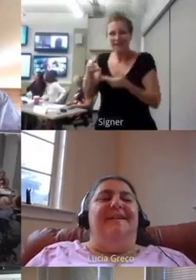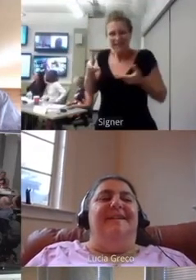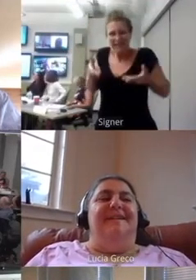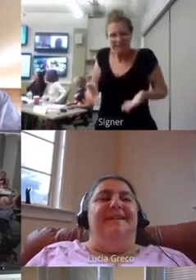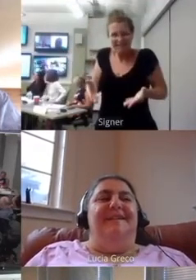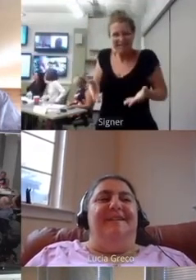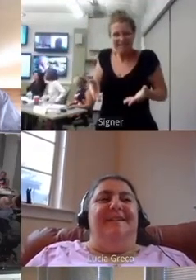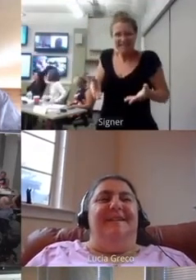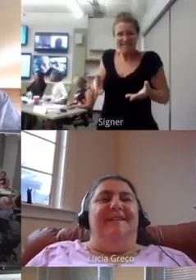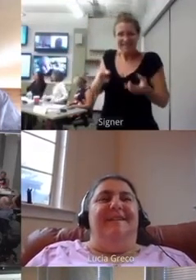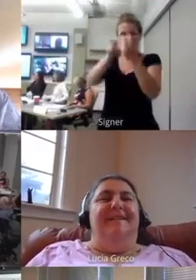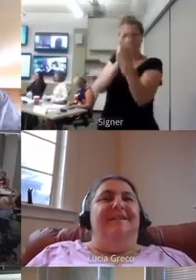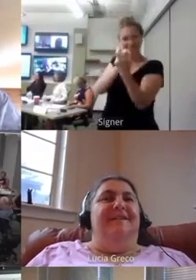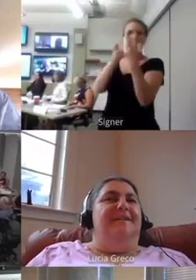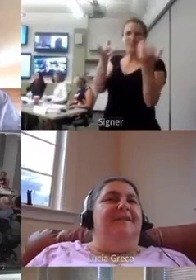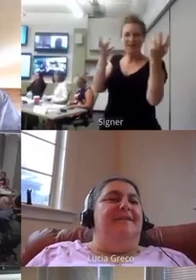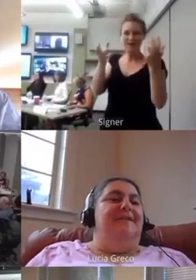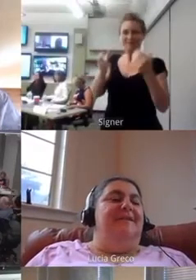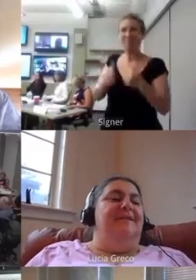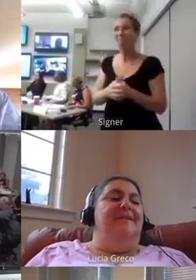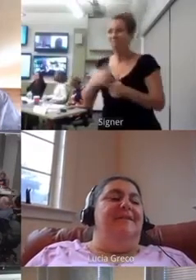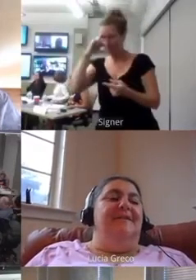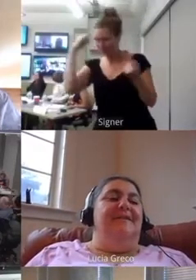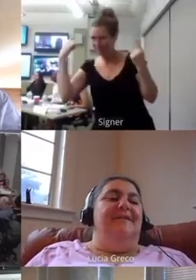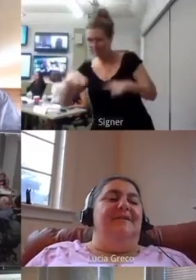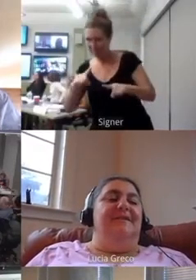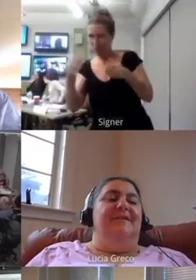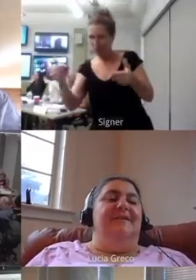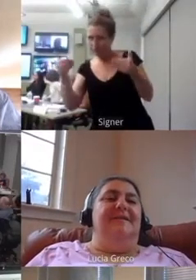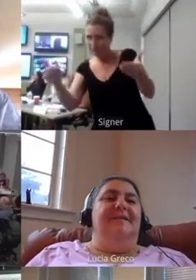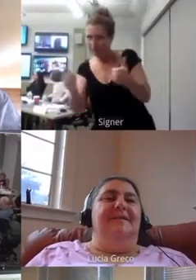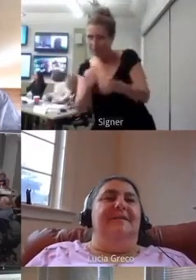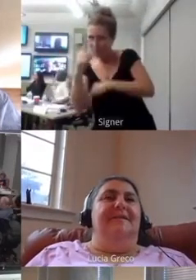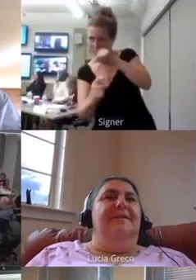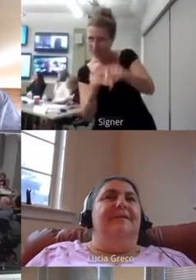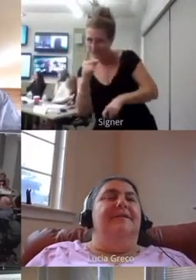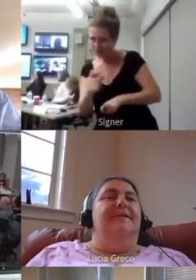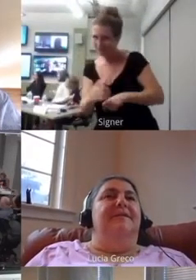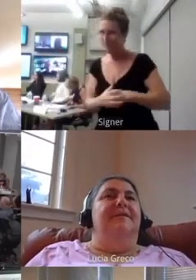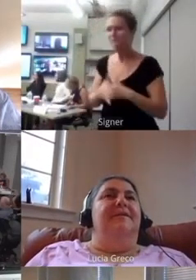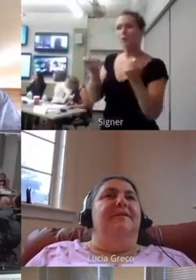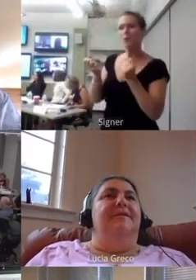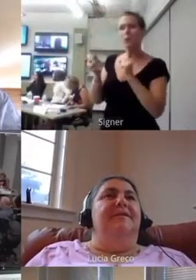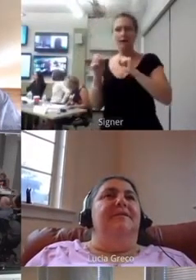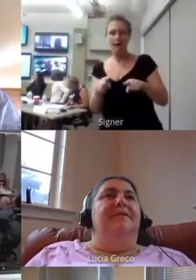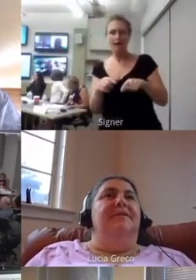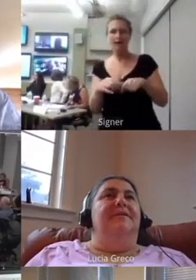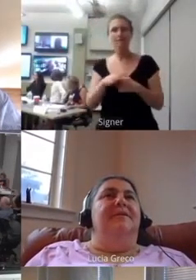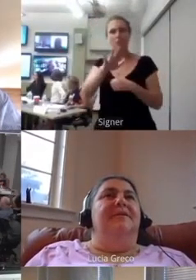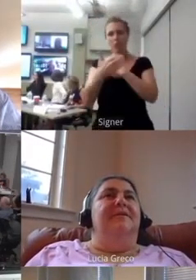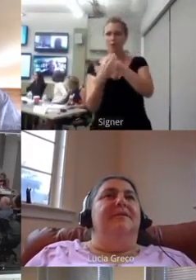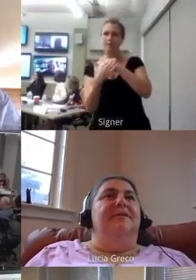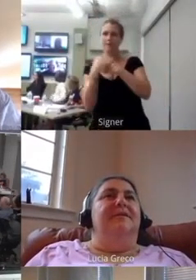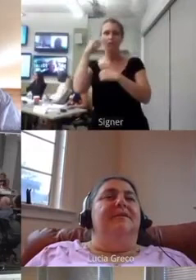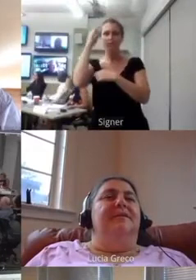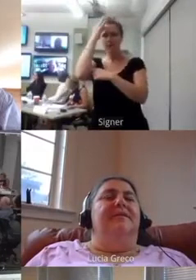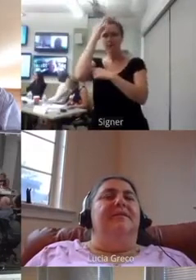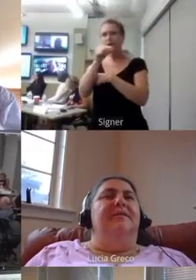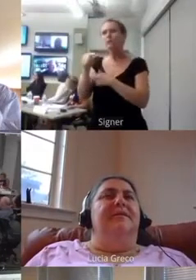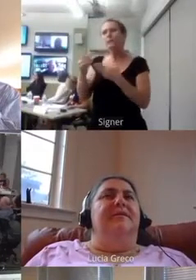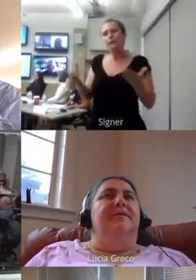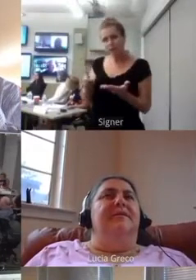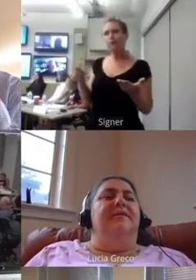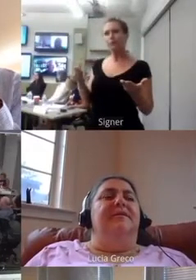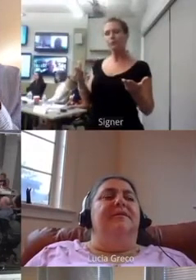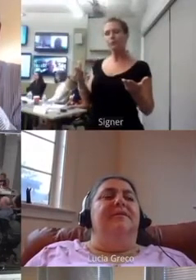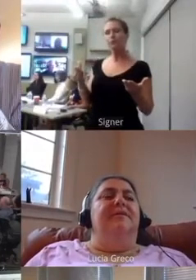jump in to our questions. Okay. So I want to ask you, your advice for the federal government what's the